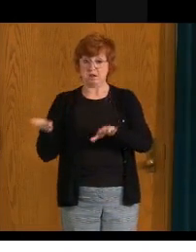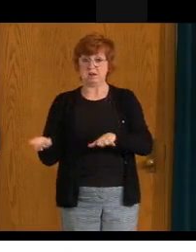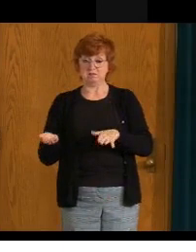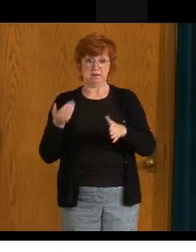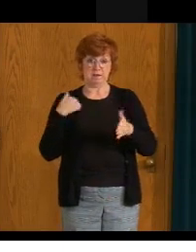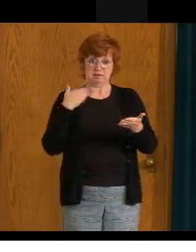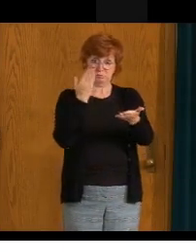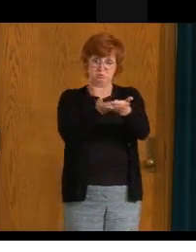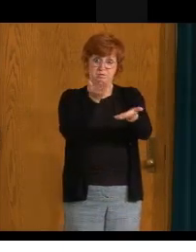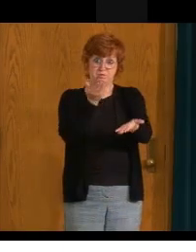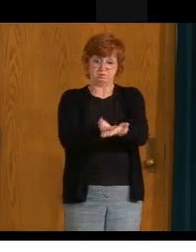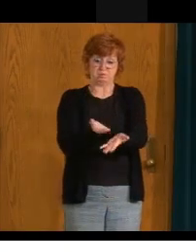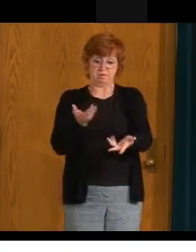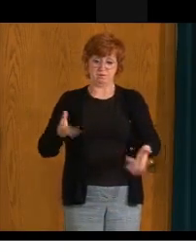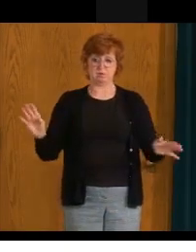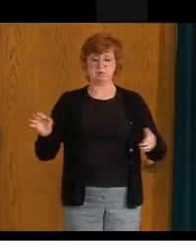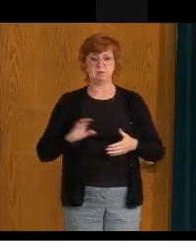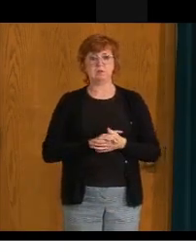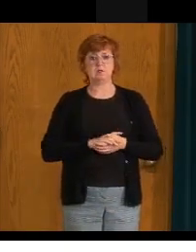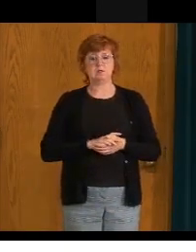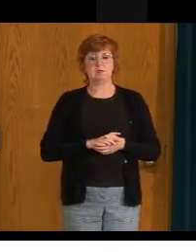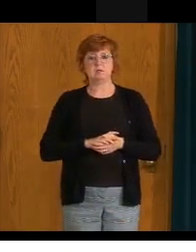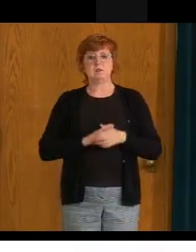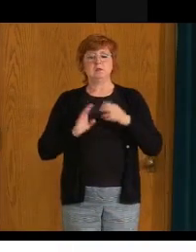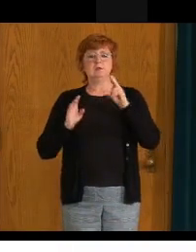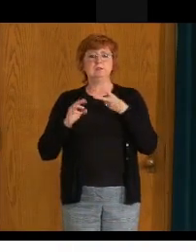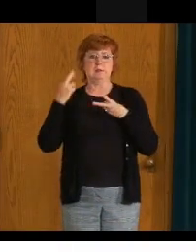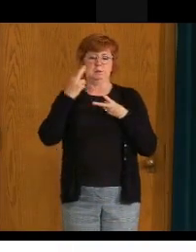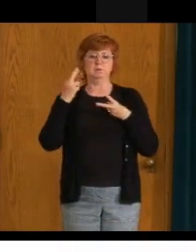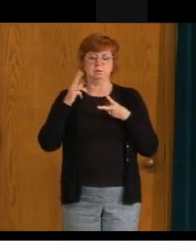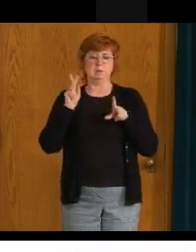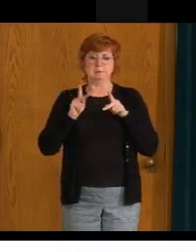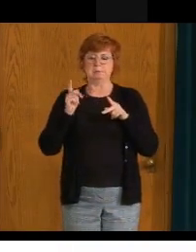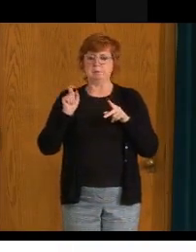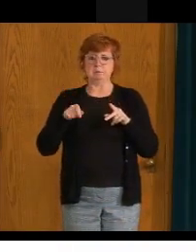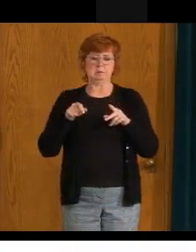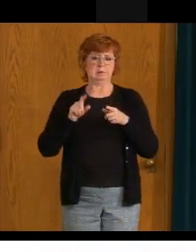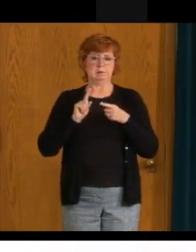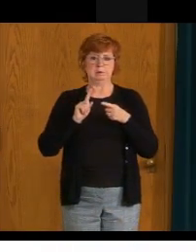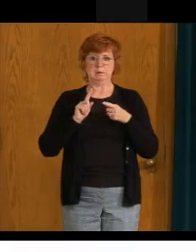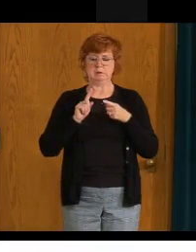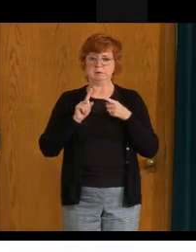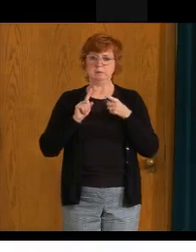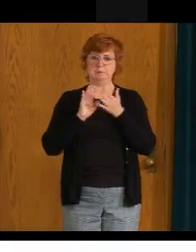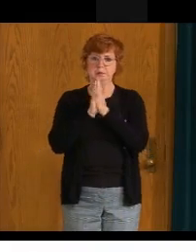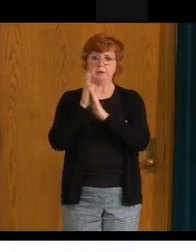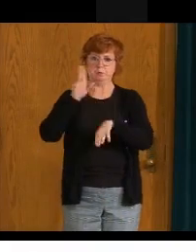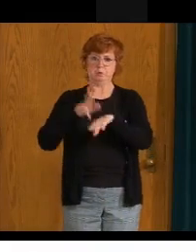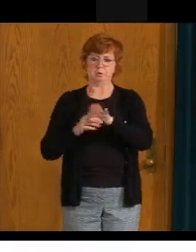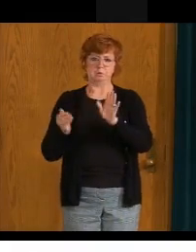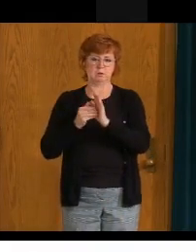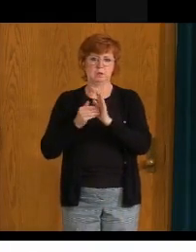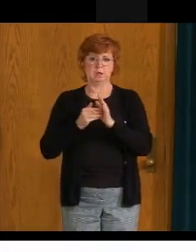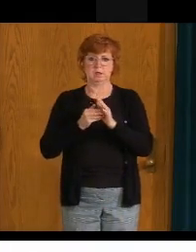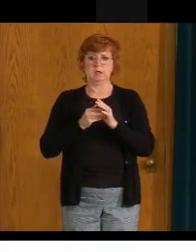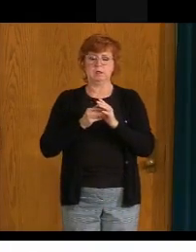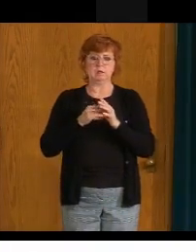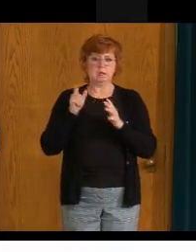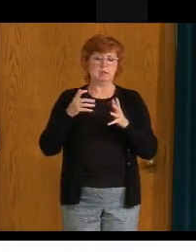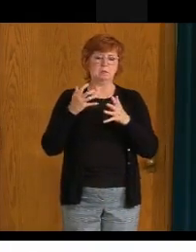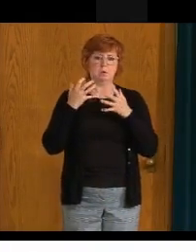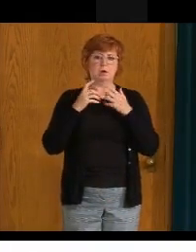people need relief from the ongoing restrictions on their lives, their livelihoods, and their freedoms. And lastly, Saskatchewan